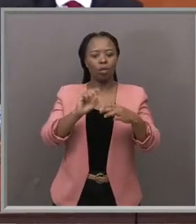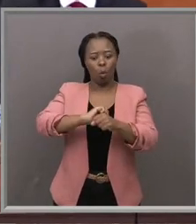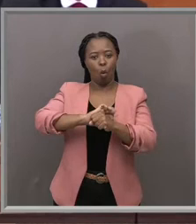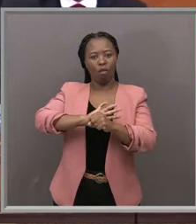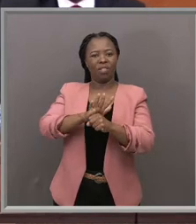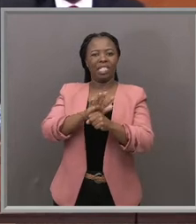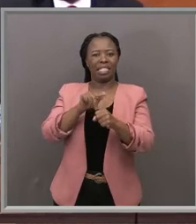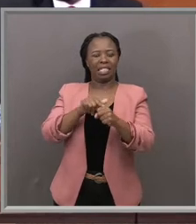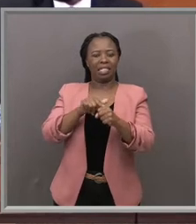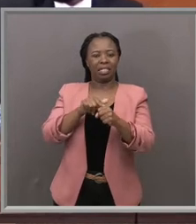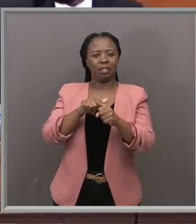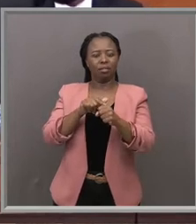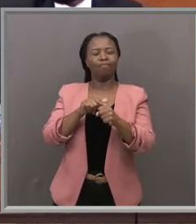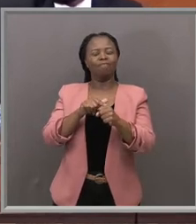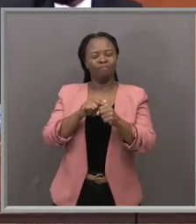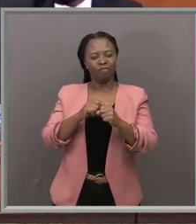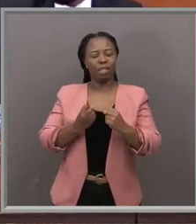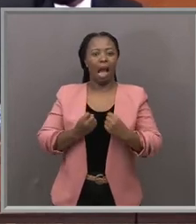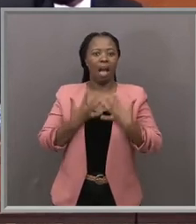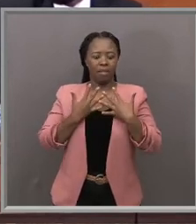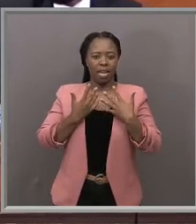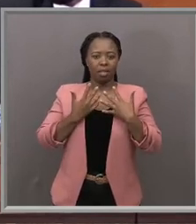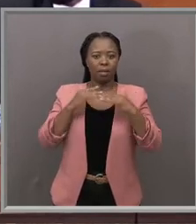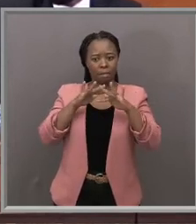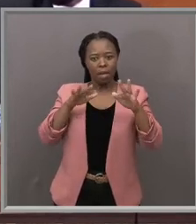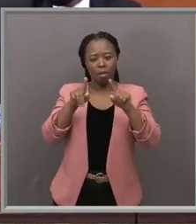been costly on our people.